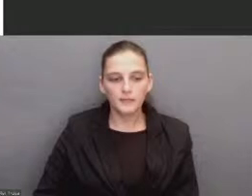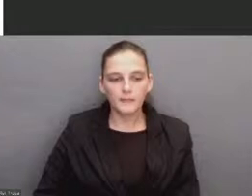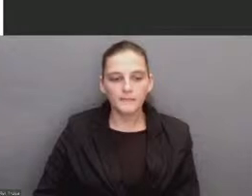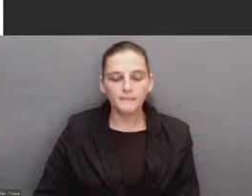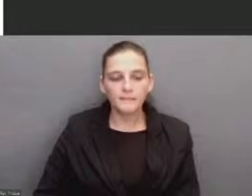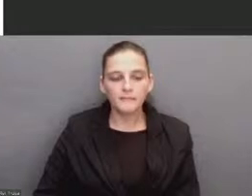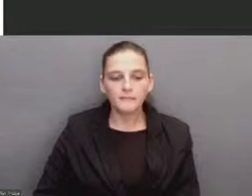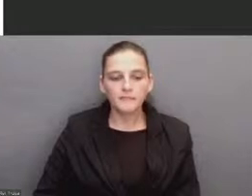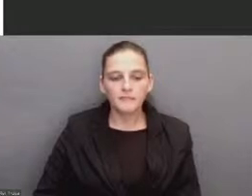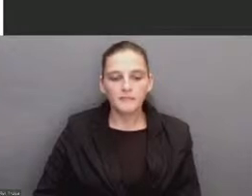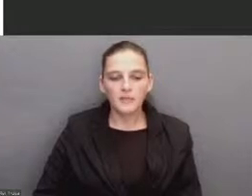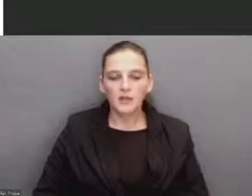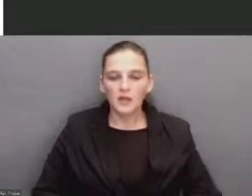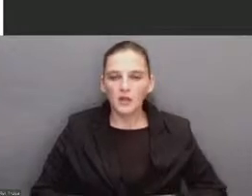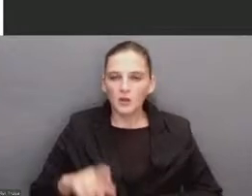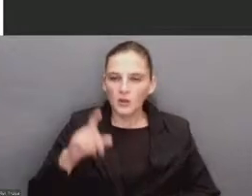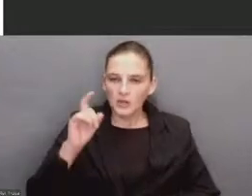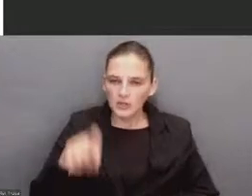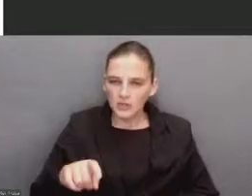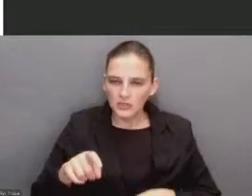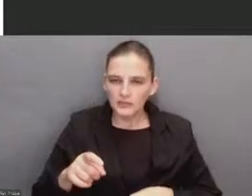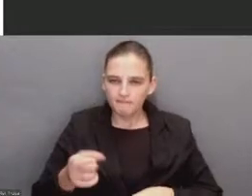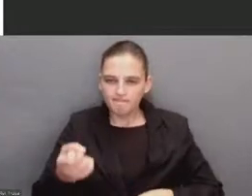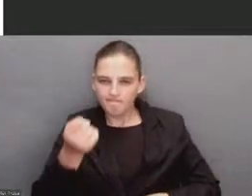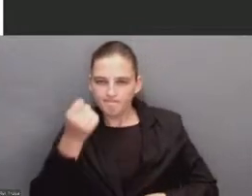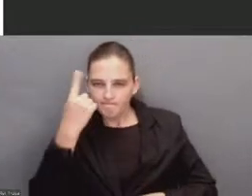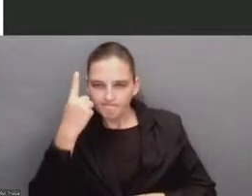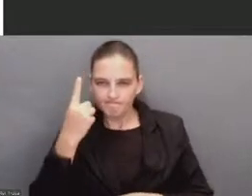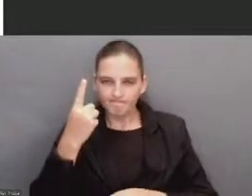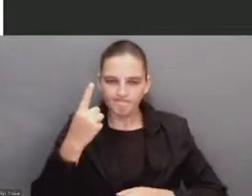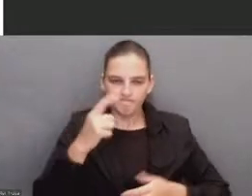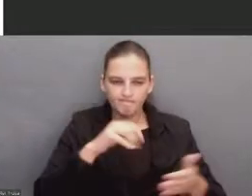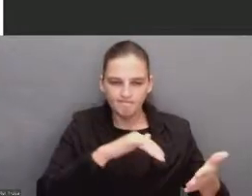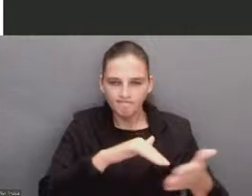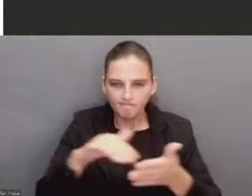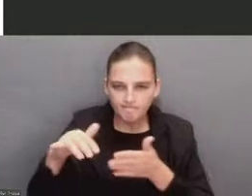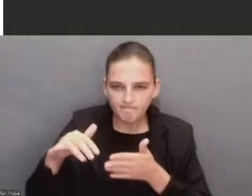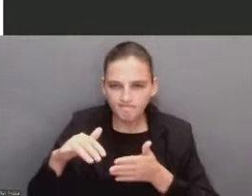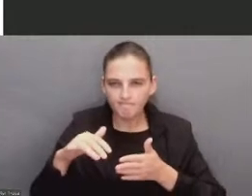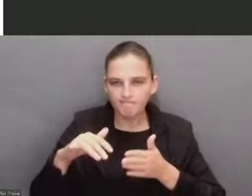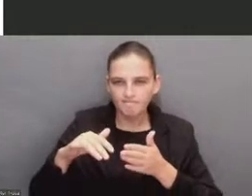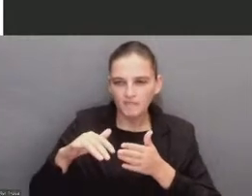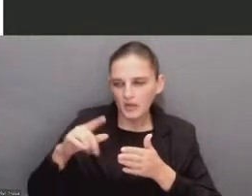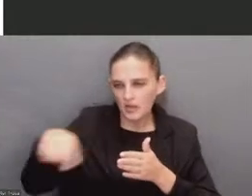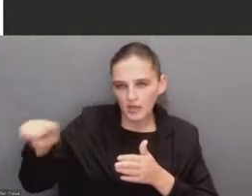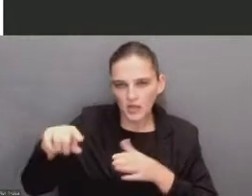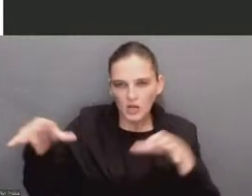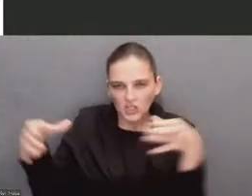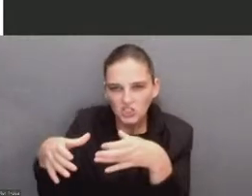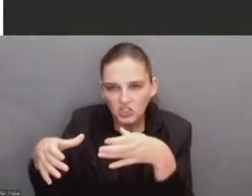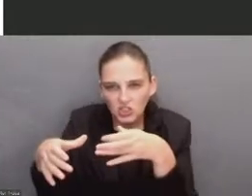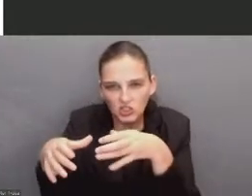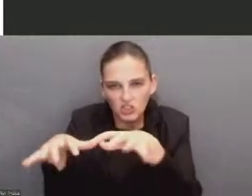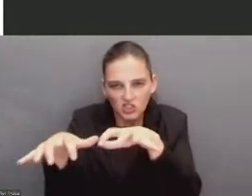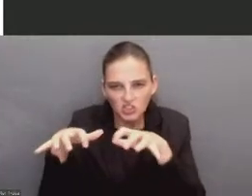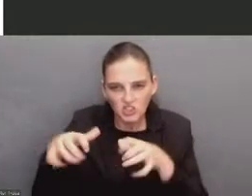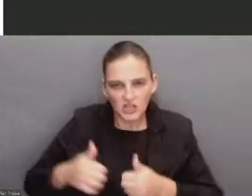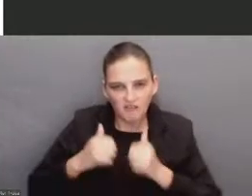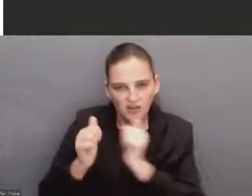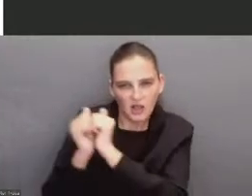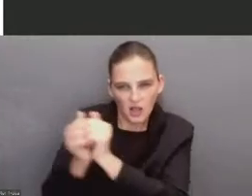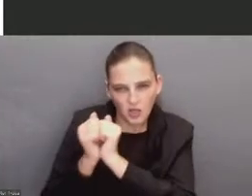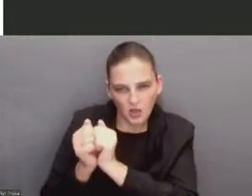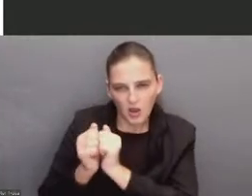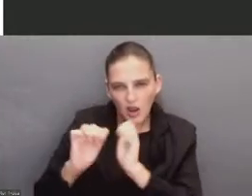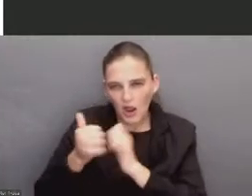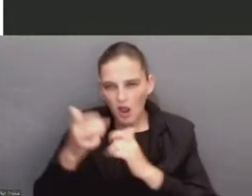understand and study the risks associated with congregate living settings and pathogen spread, and making sure preparedness efforts